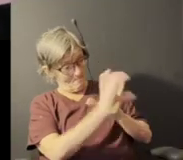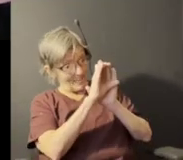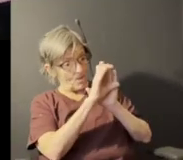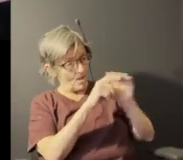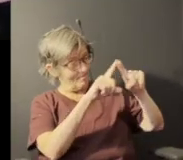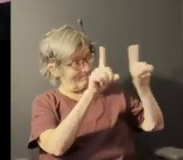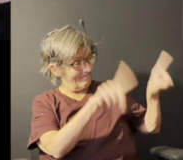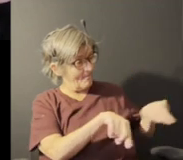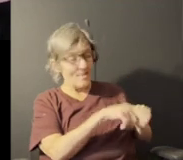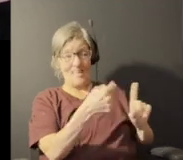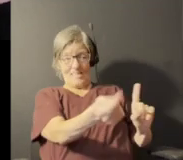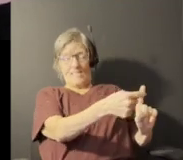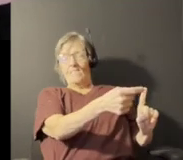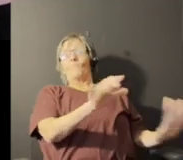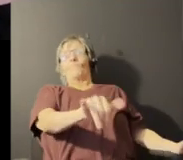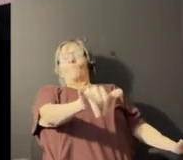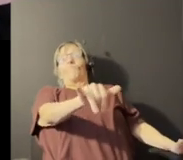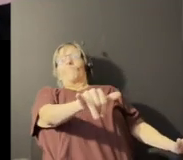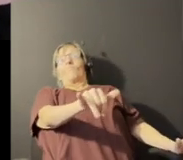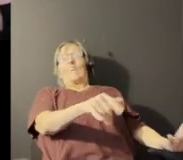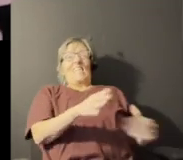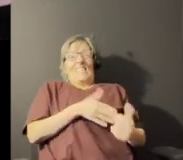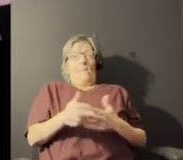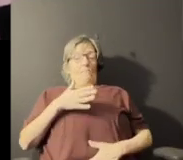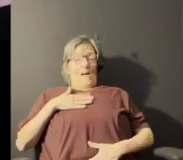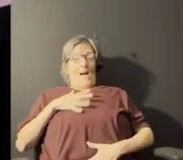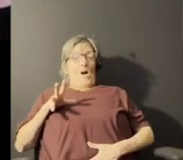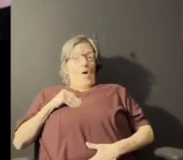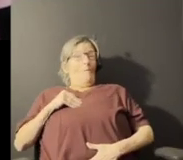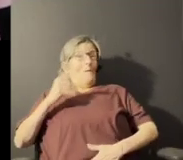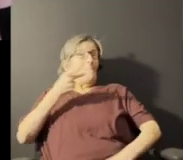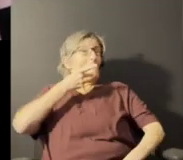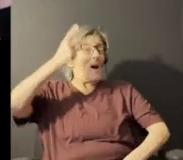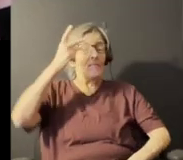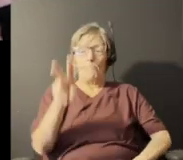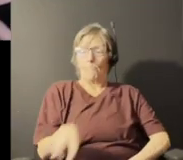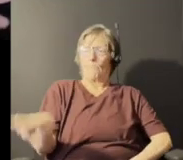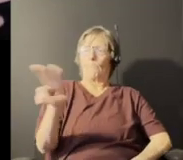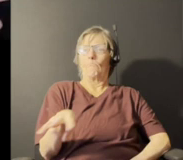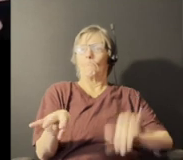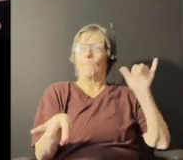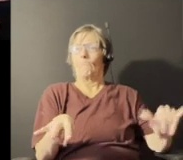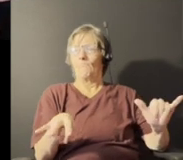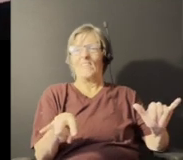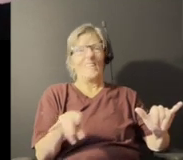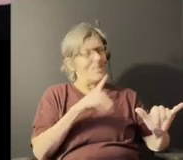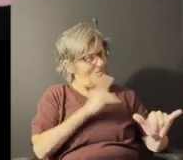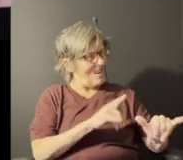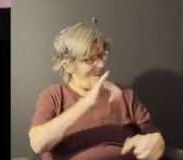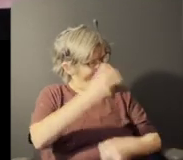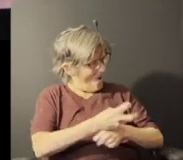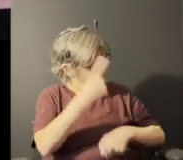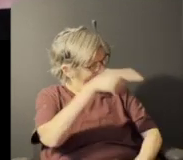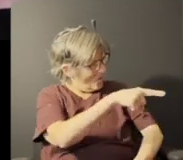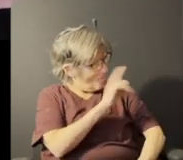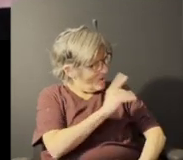picture, sometimes that picture can, even my own parents have said, is this really